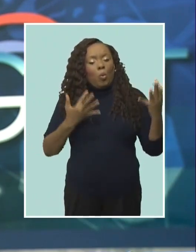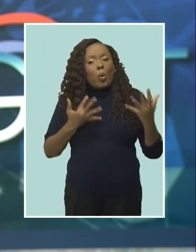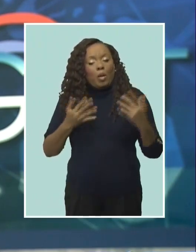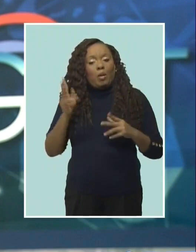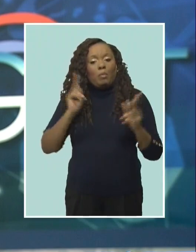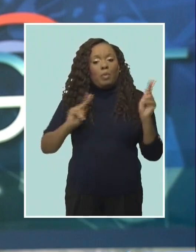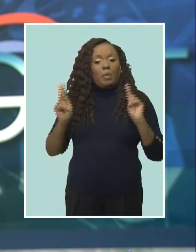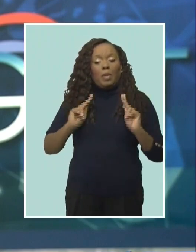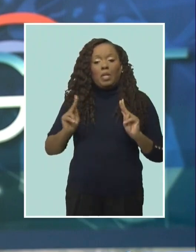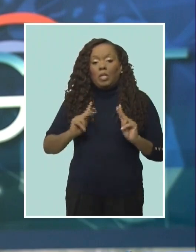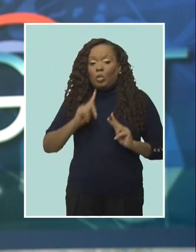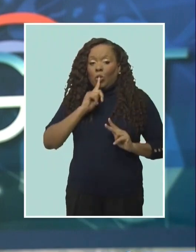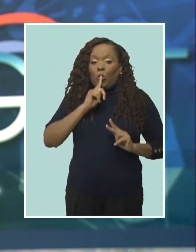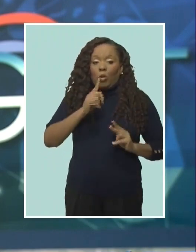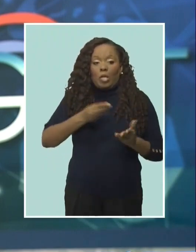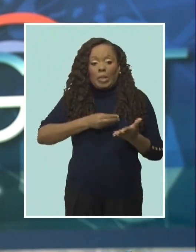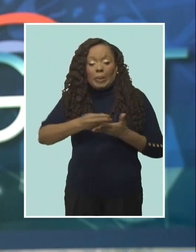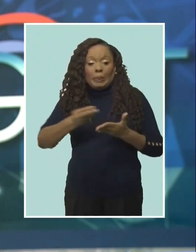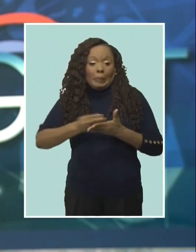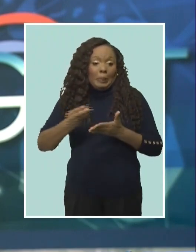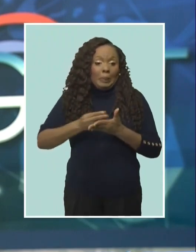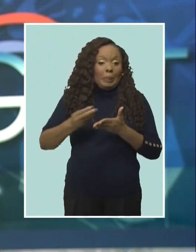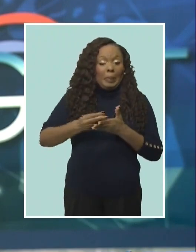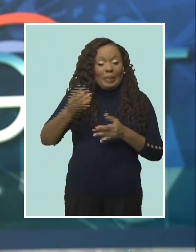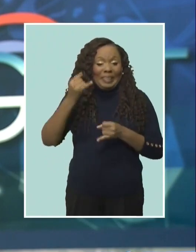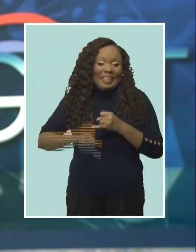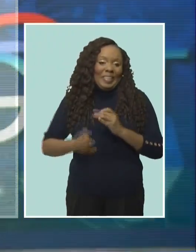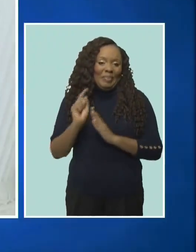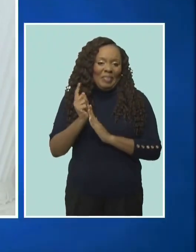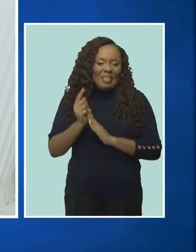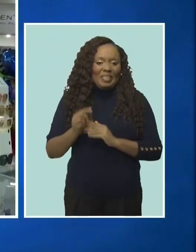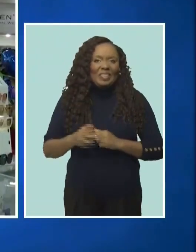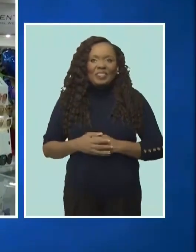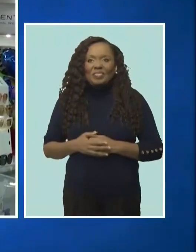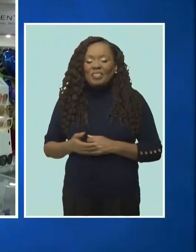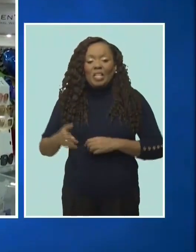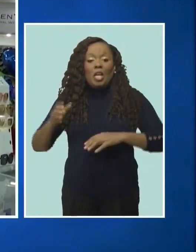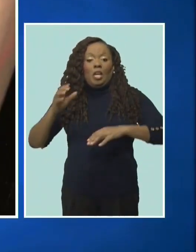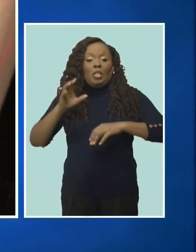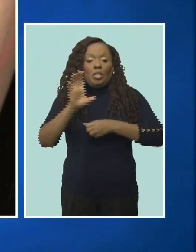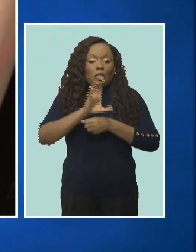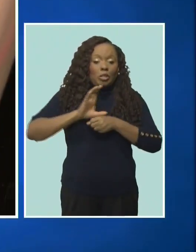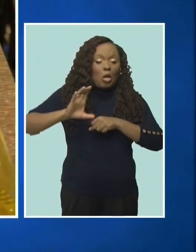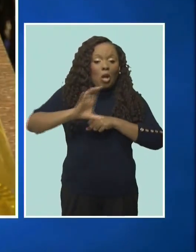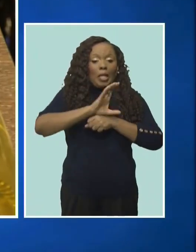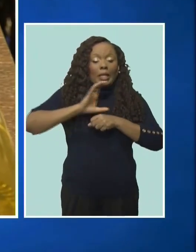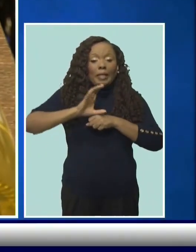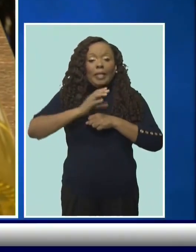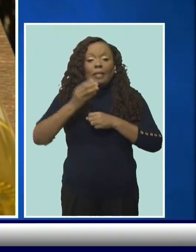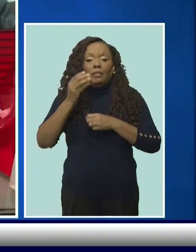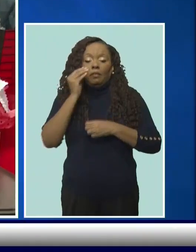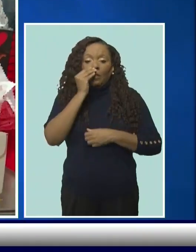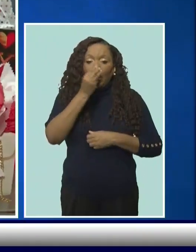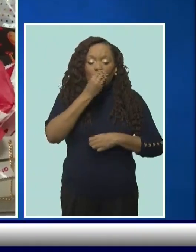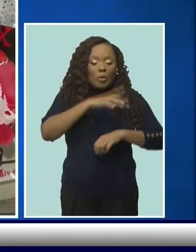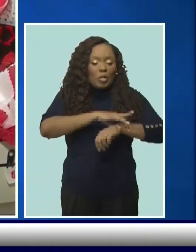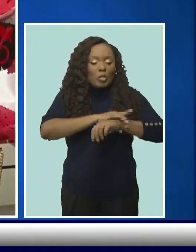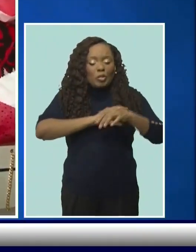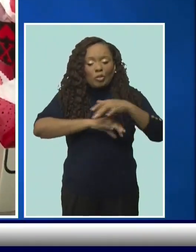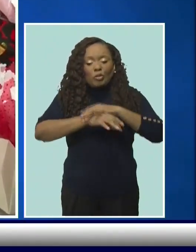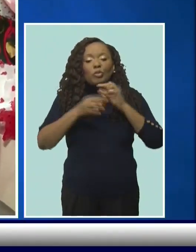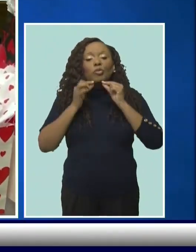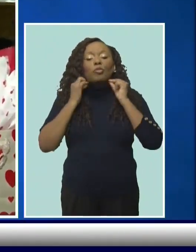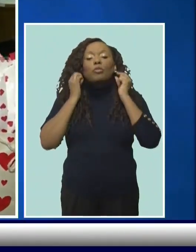last-minute rush. Onesta Henry has that report. Chocolates, flowers, jewelry, wines, roses or